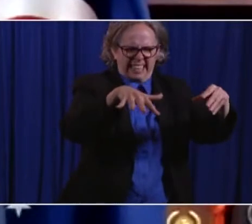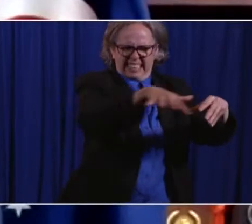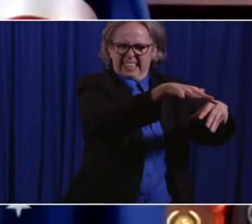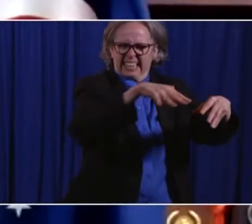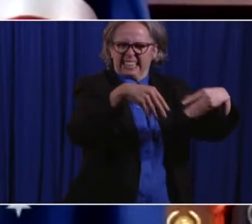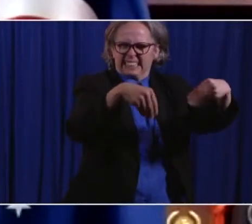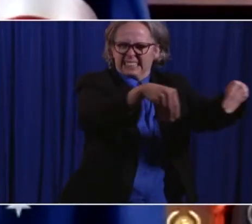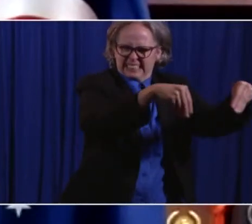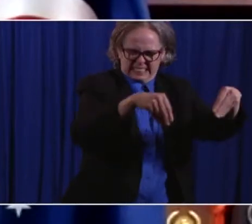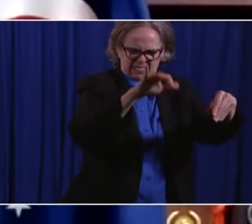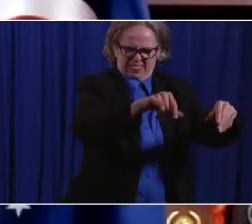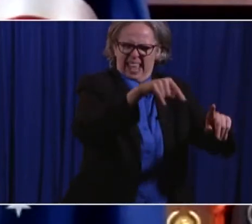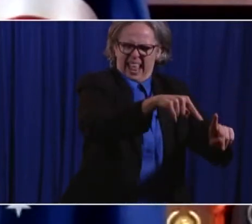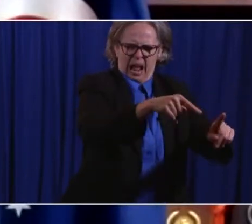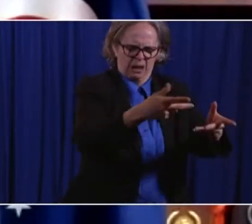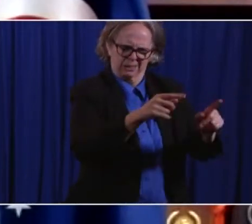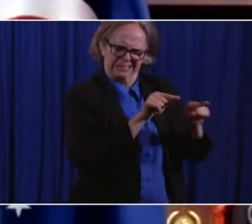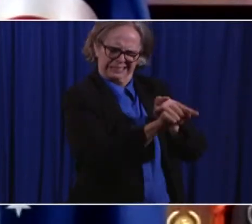initially.